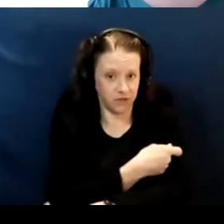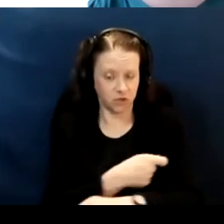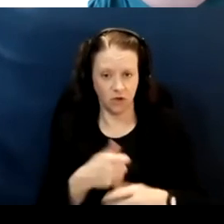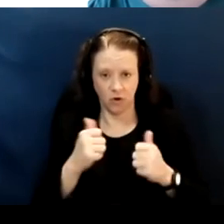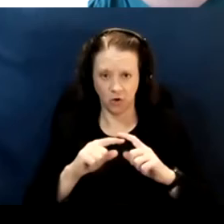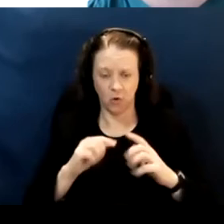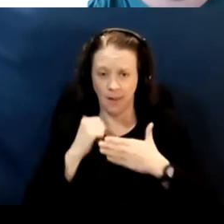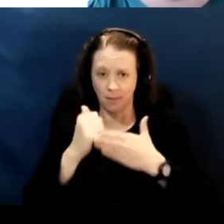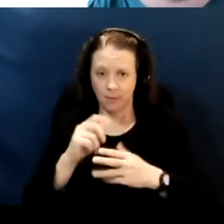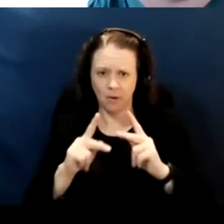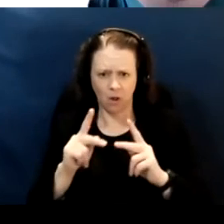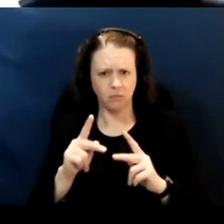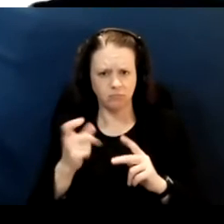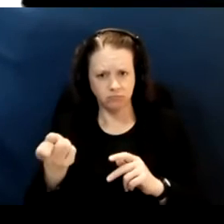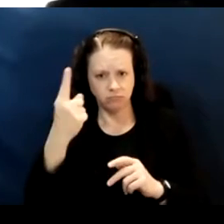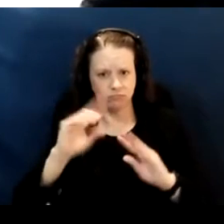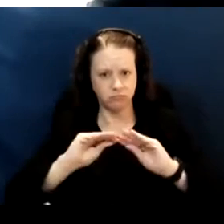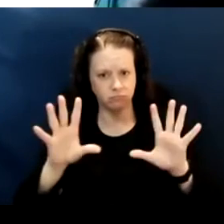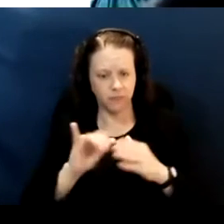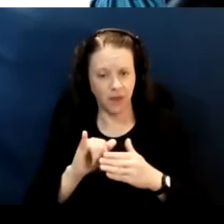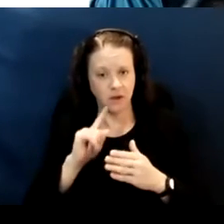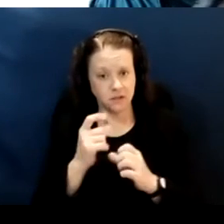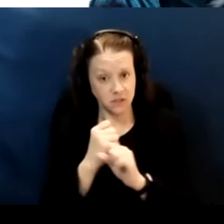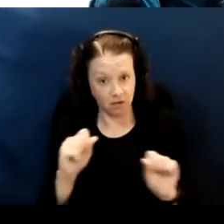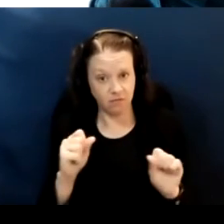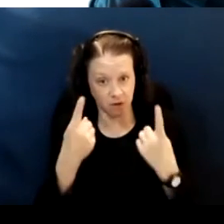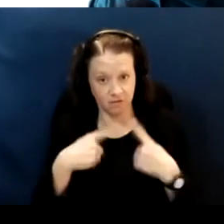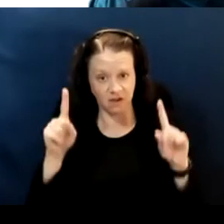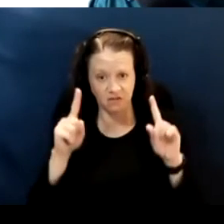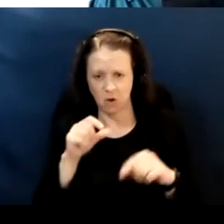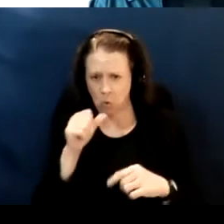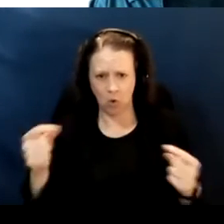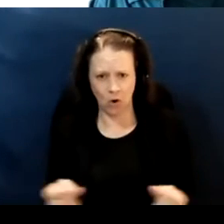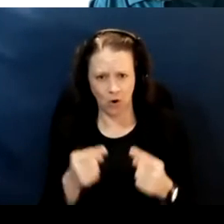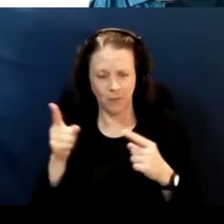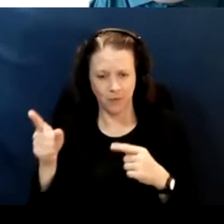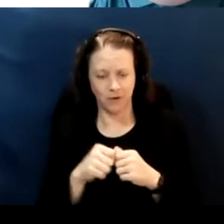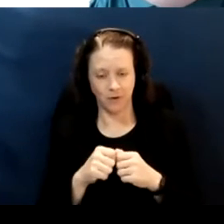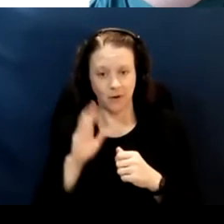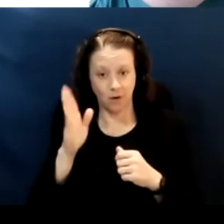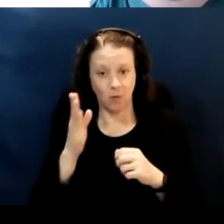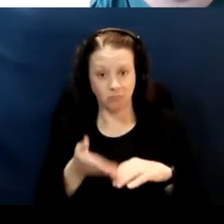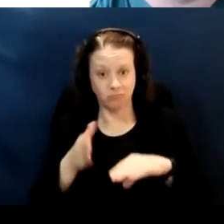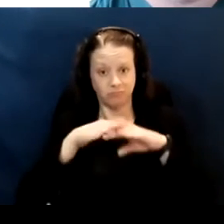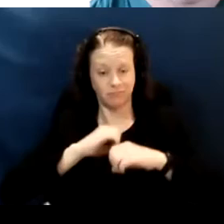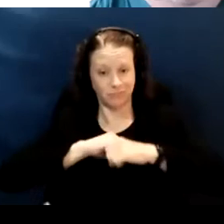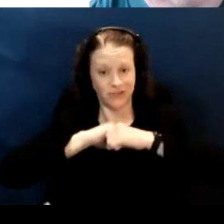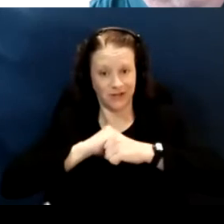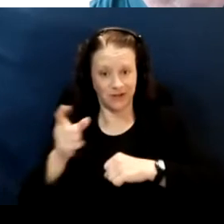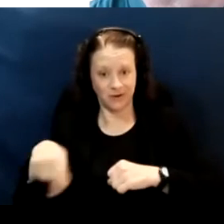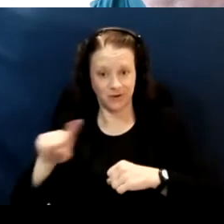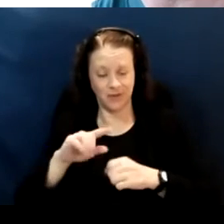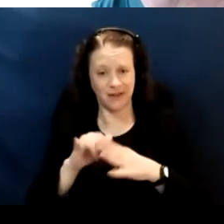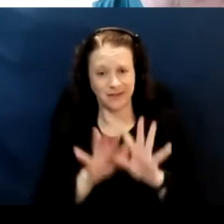it's safe and effective and it will not harm you. It will do even more to protect you is a key factor,